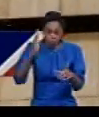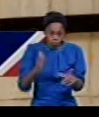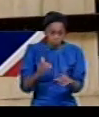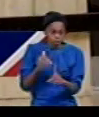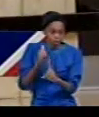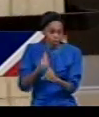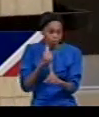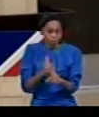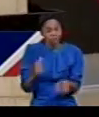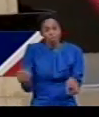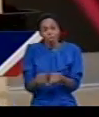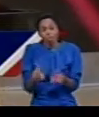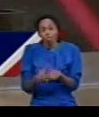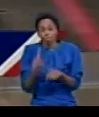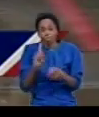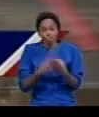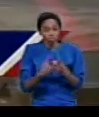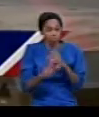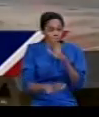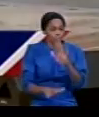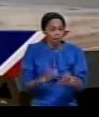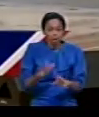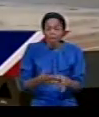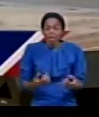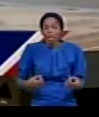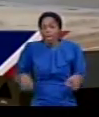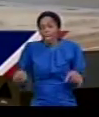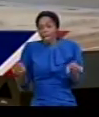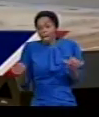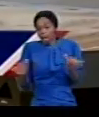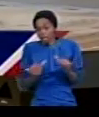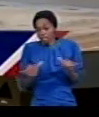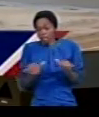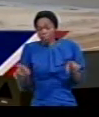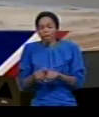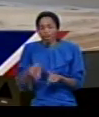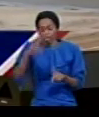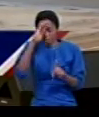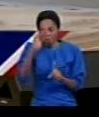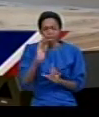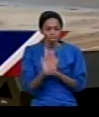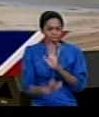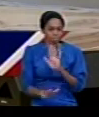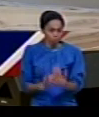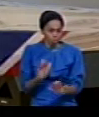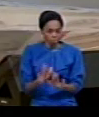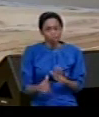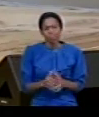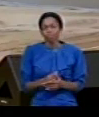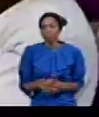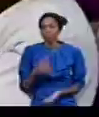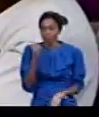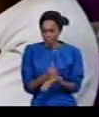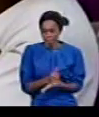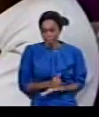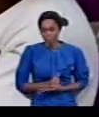also so to walk, even as Christ walked. Amen?